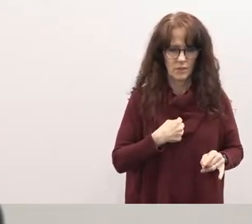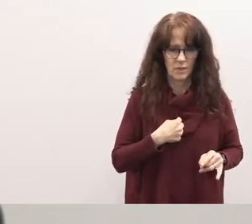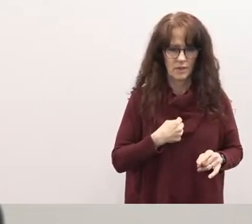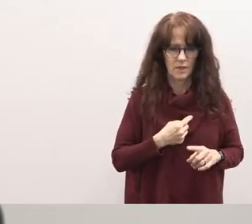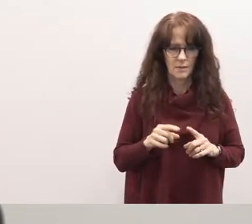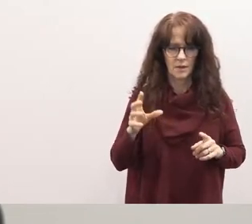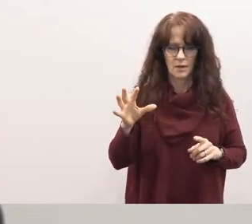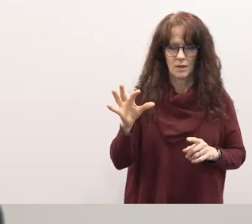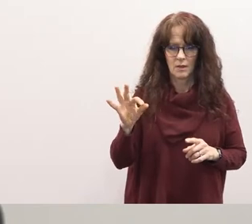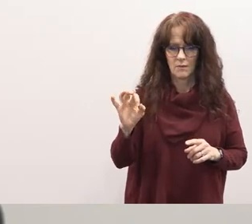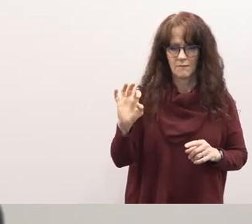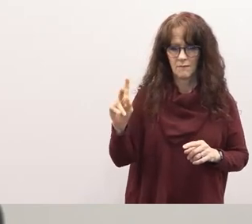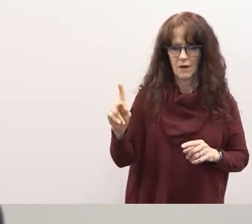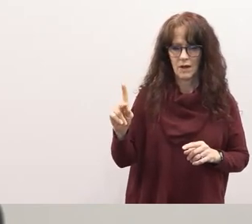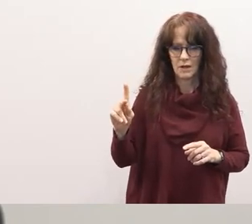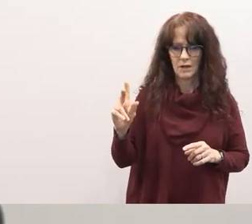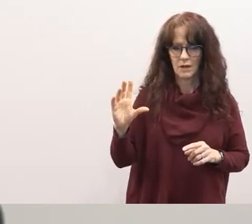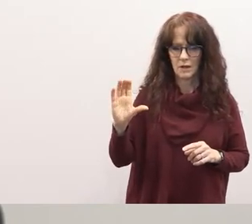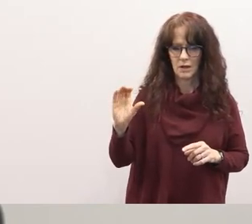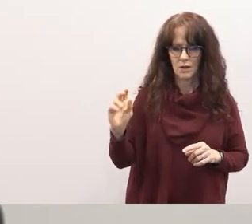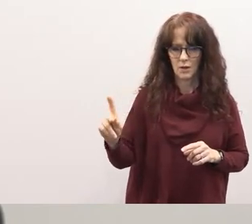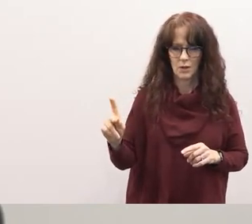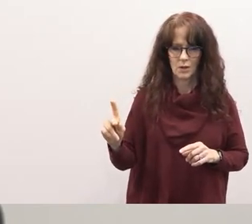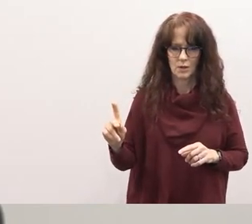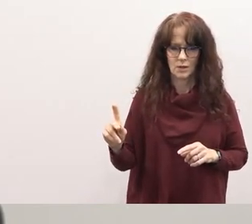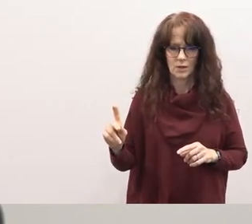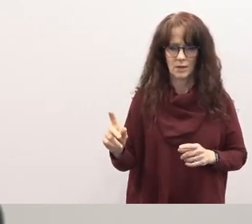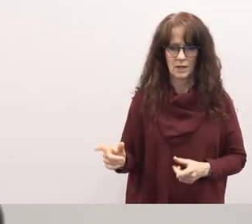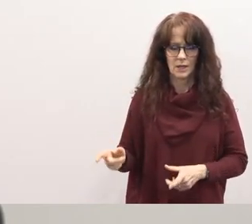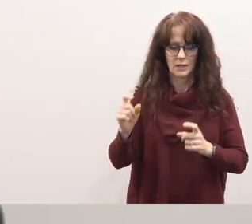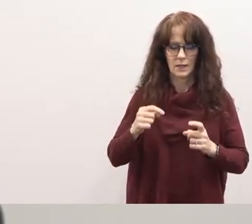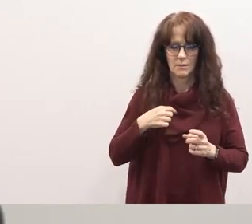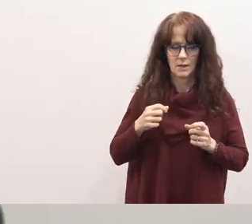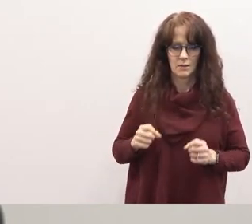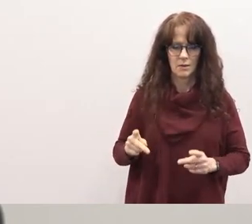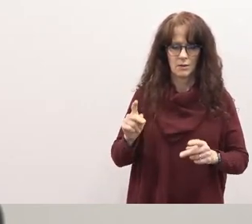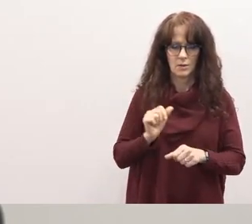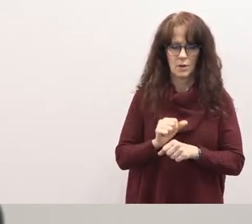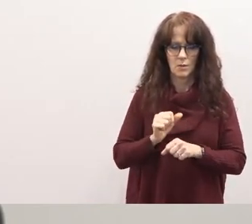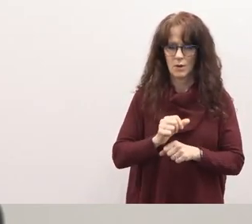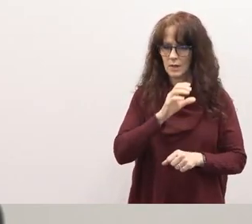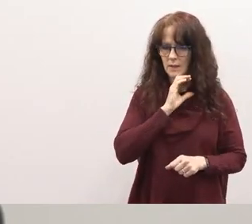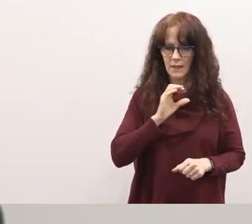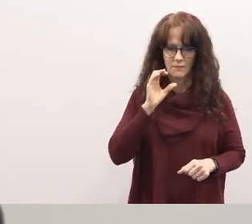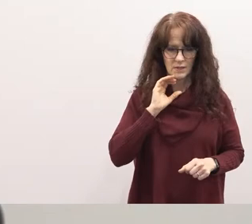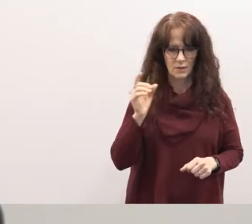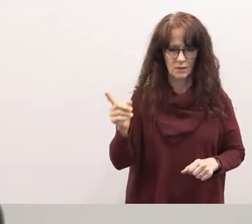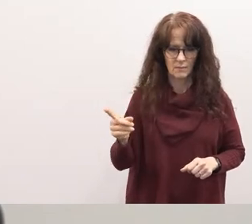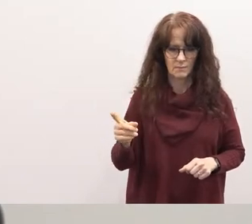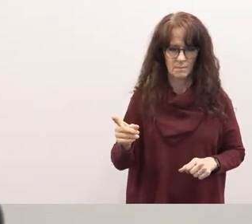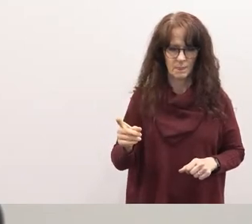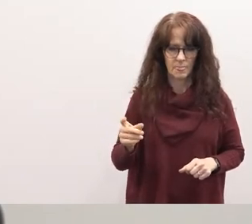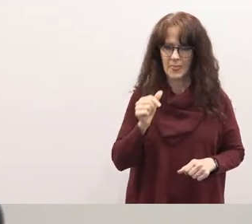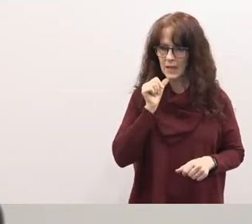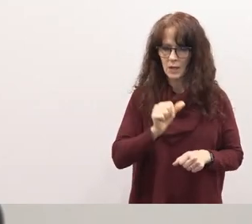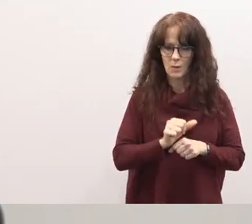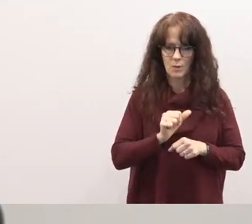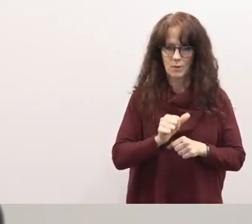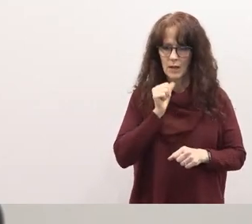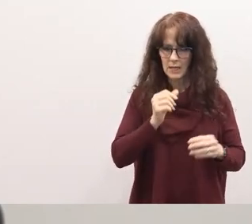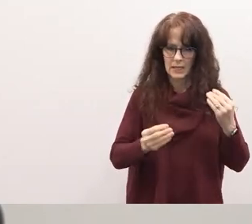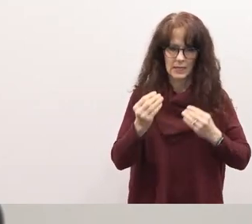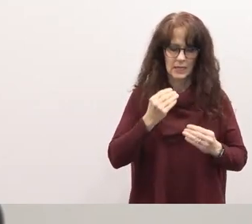it was Frank Cook who basically gave me an opportunity to work in the cafeteria, because if I didn't work, I didn't